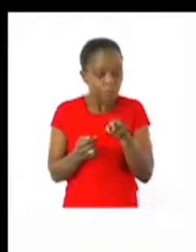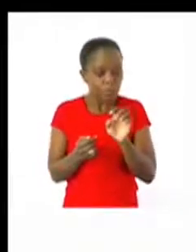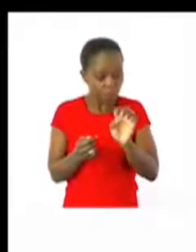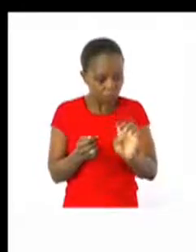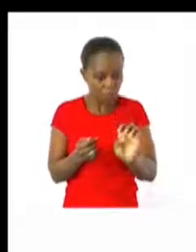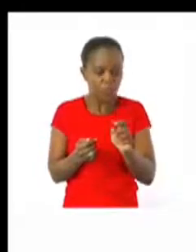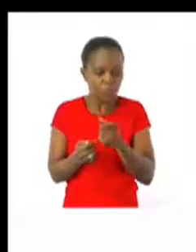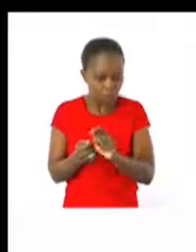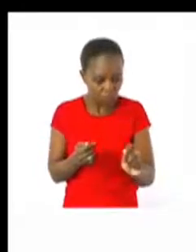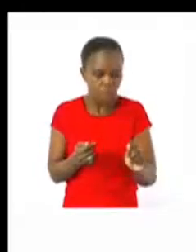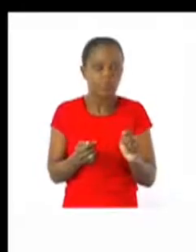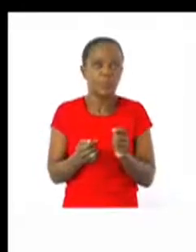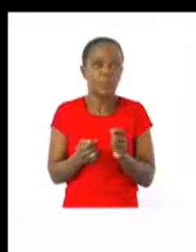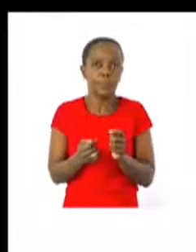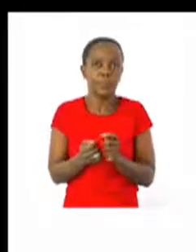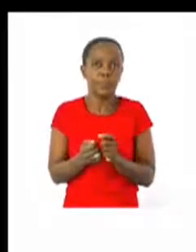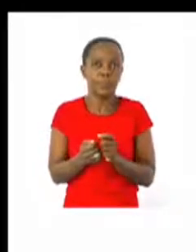in.